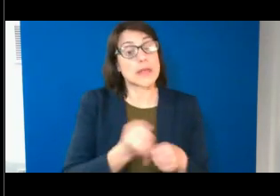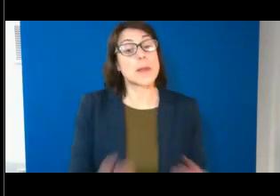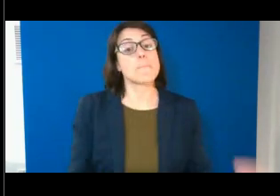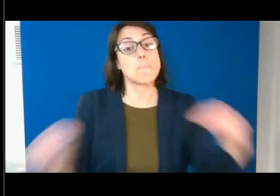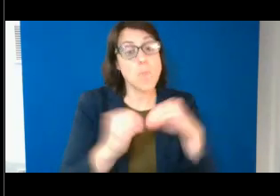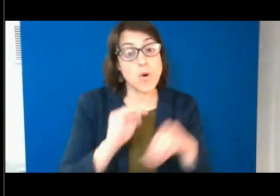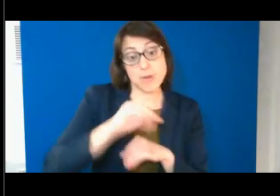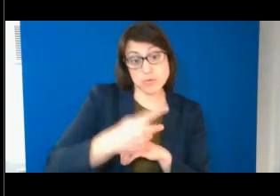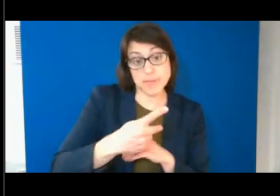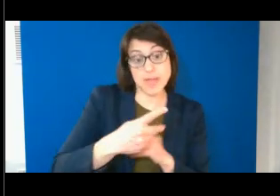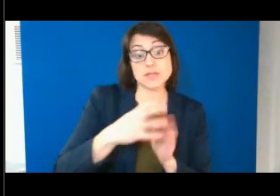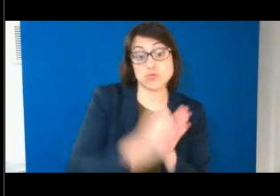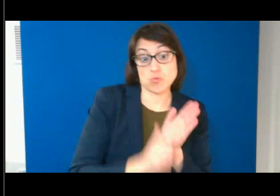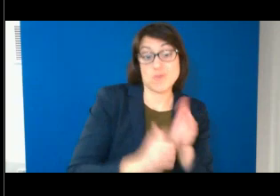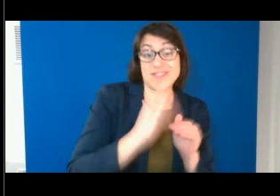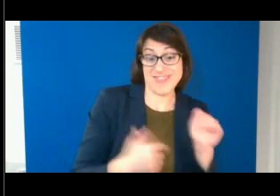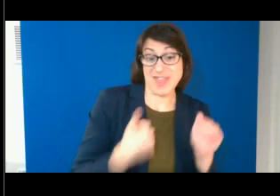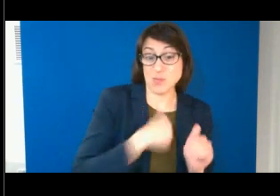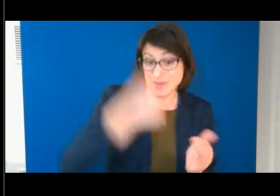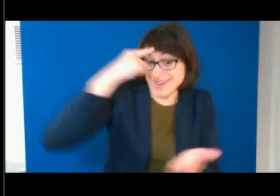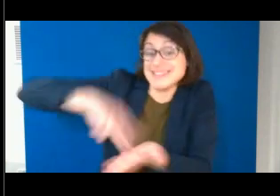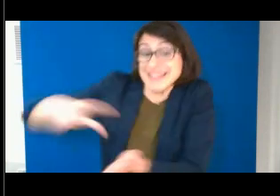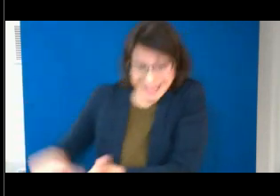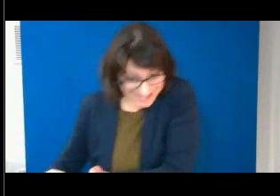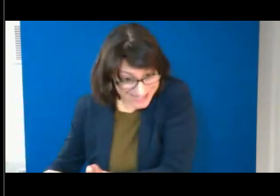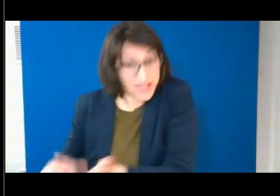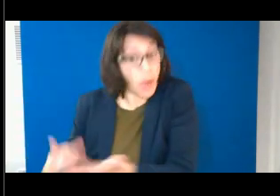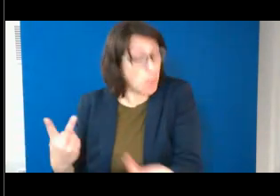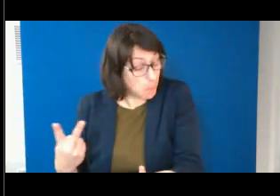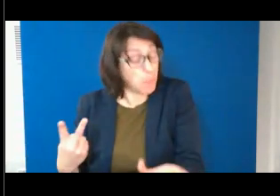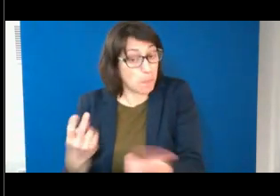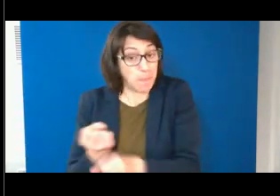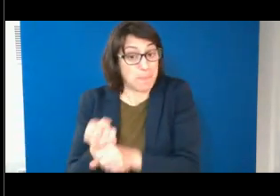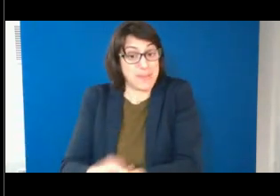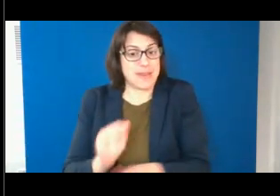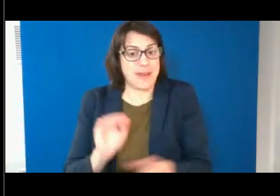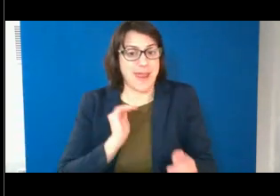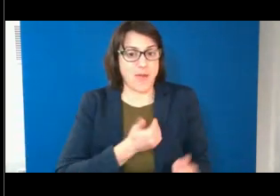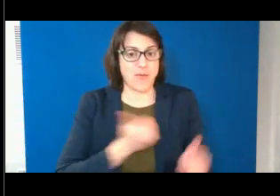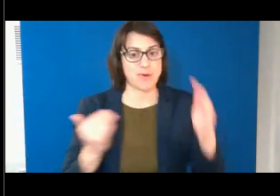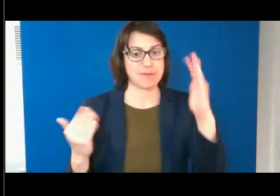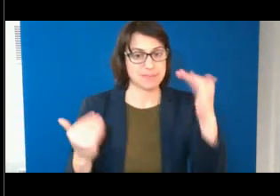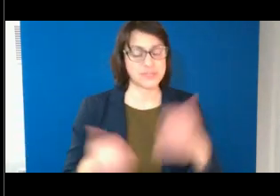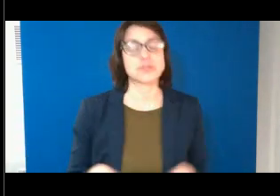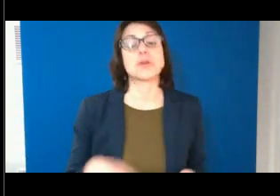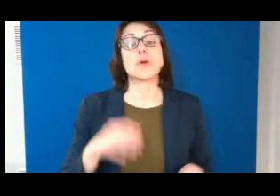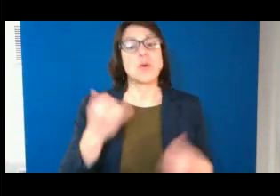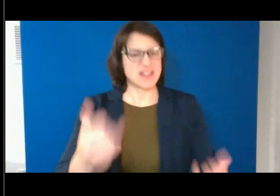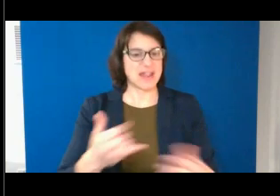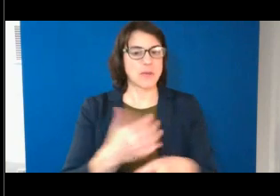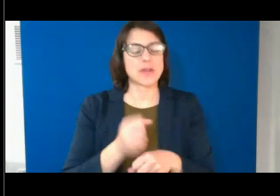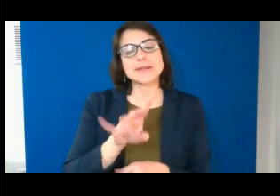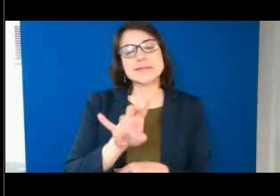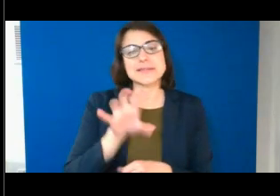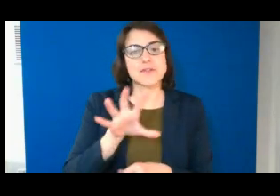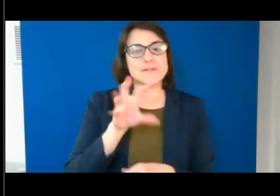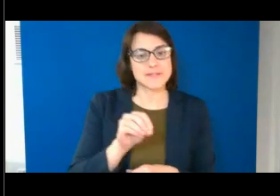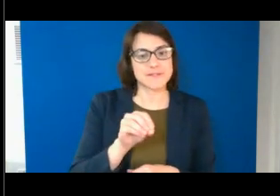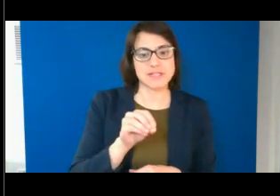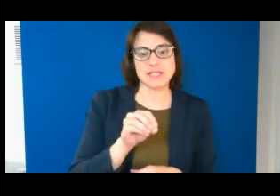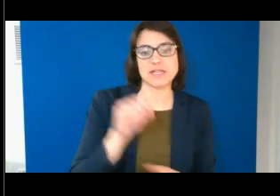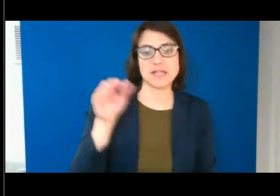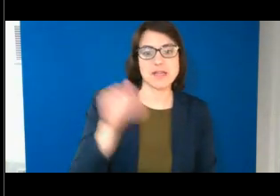removed than we originally were intending to. So we're now getting around between 750,000 and 1 million microplastics per wash.